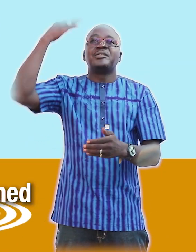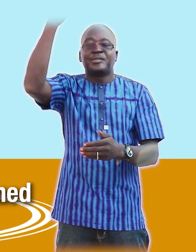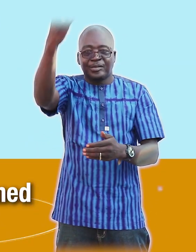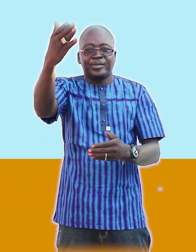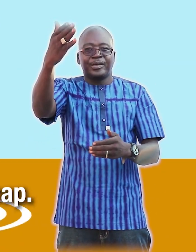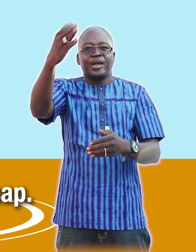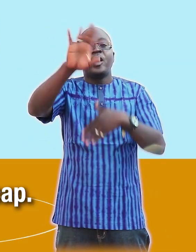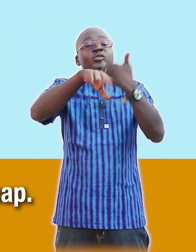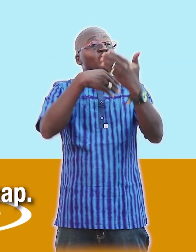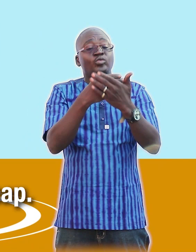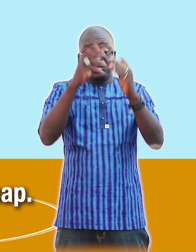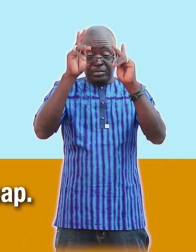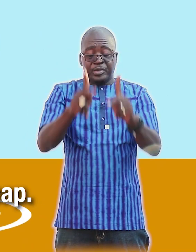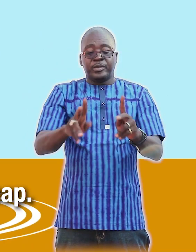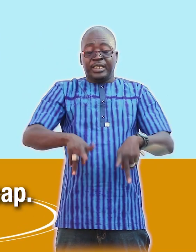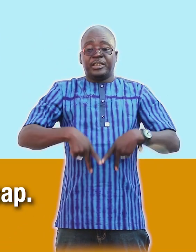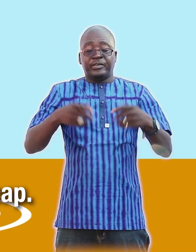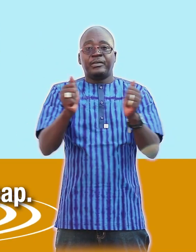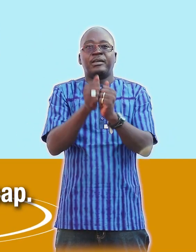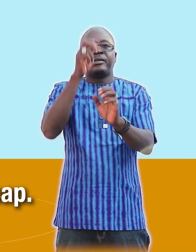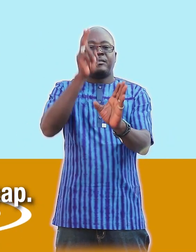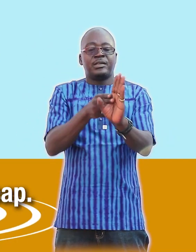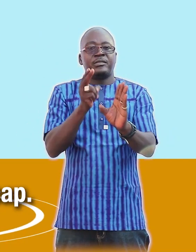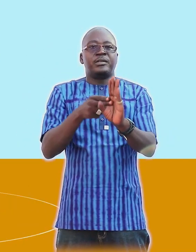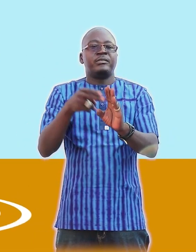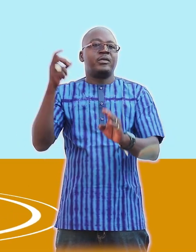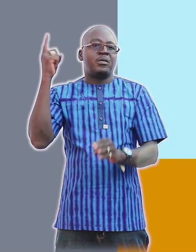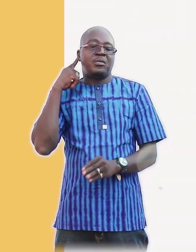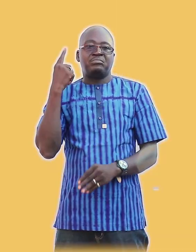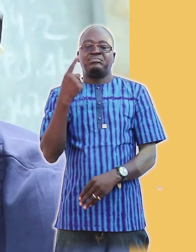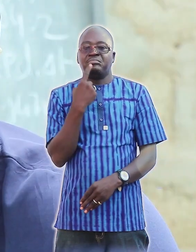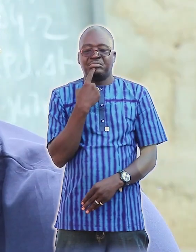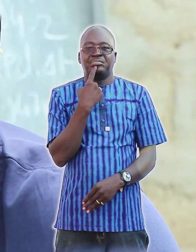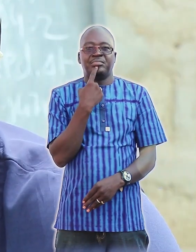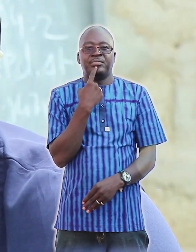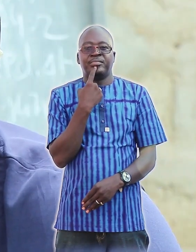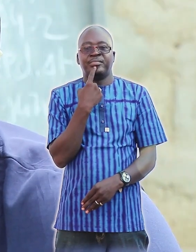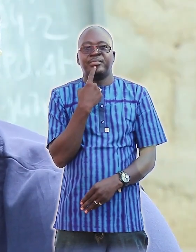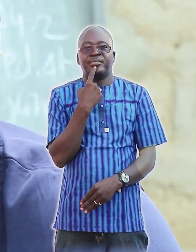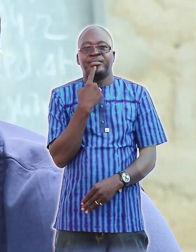Siju and Muhammad, and all the people living with a hearing handicap.